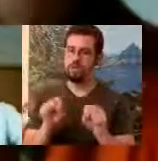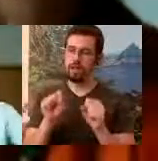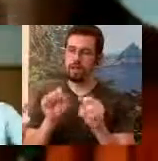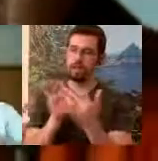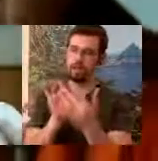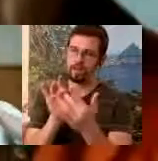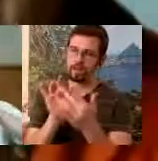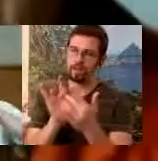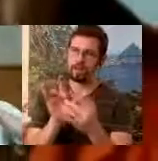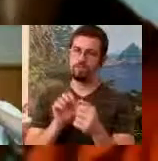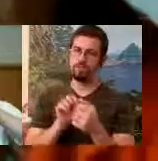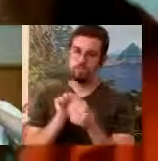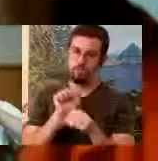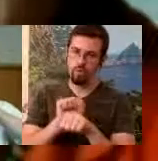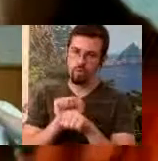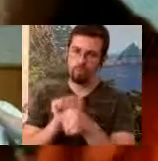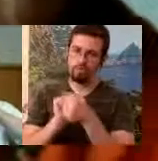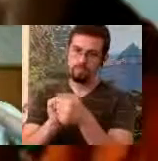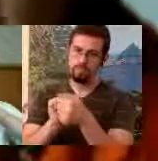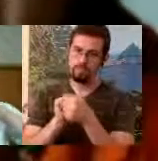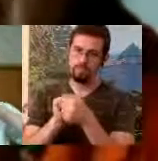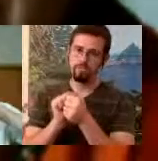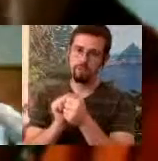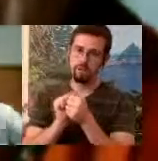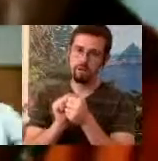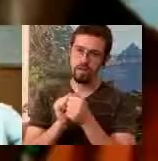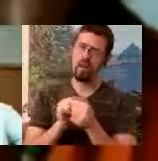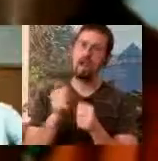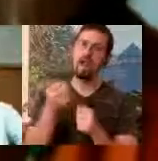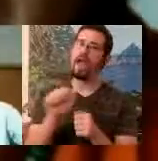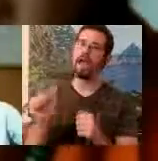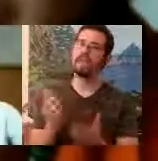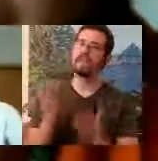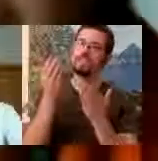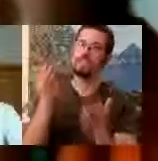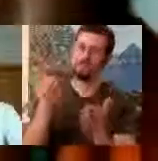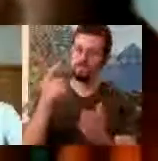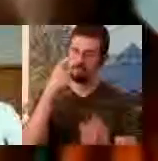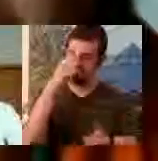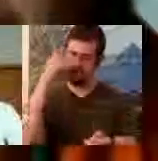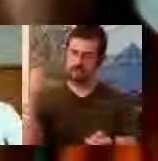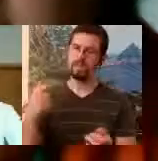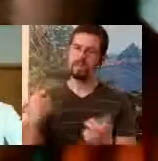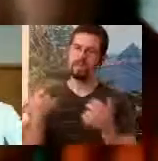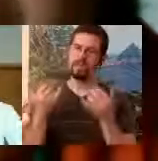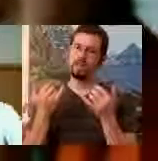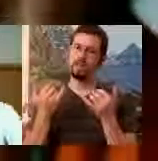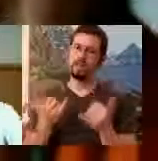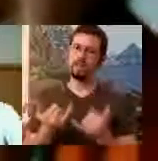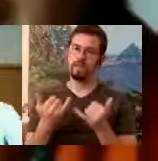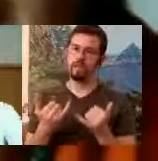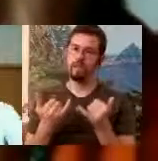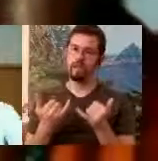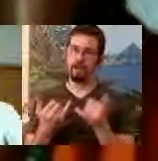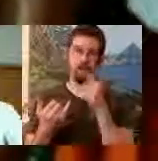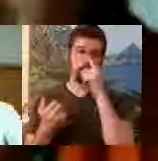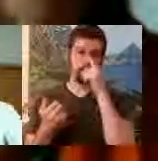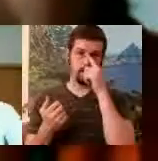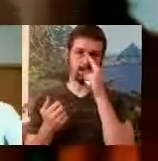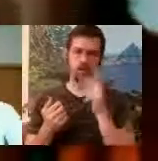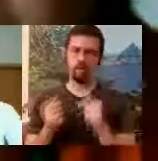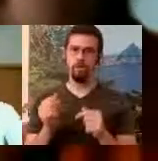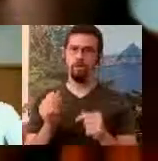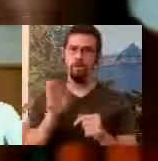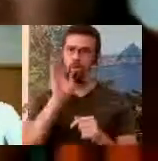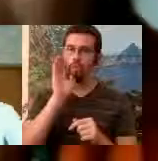work together and to have your suggestion, because now we are in a very critical phase and